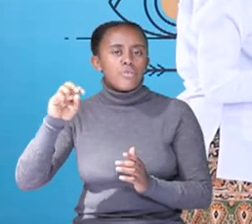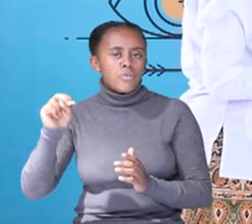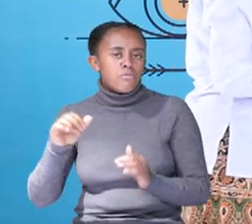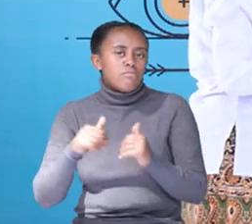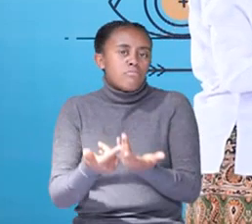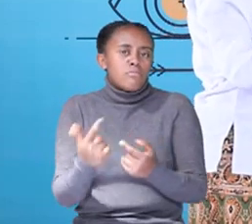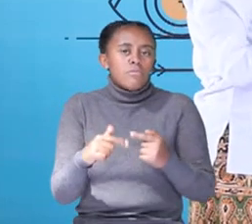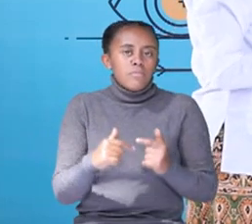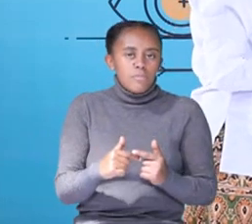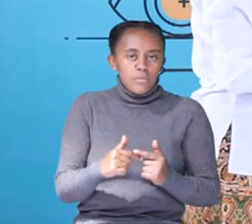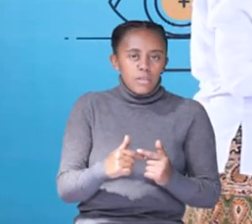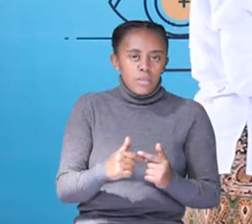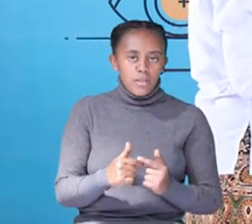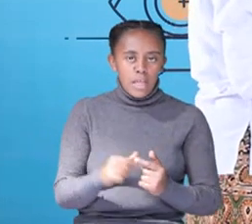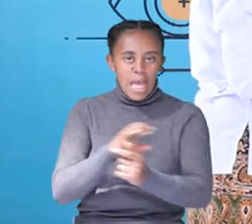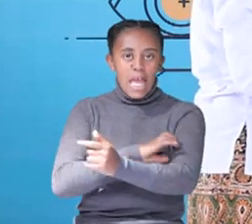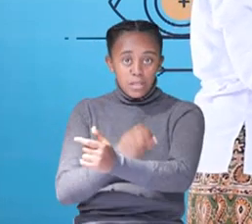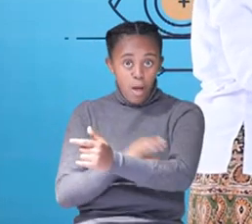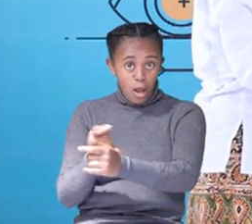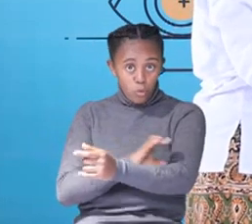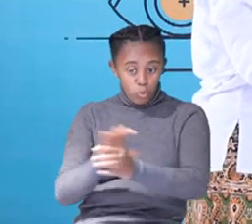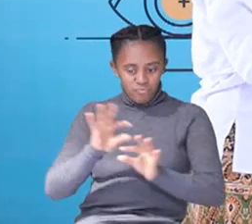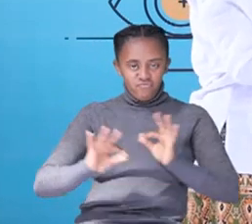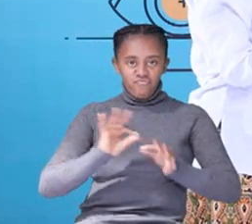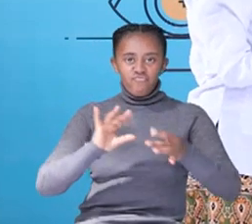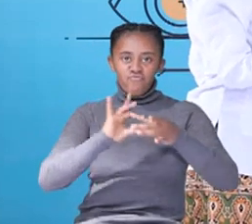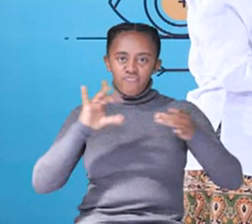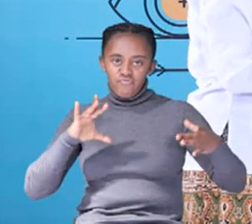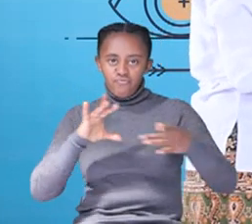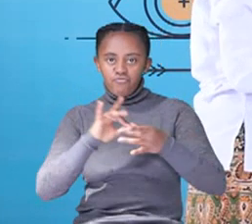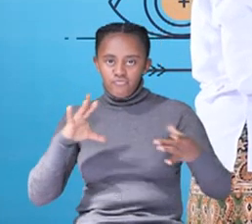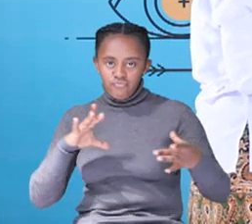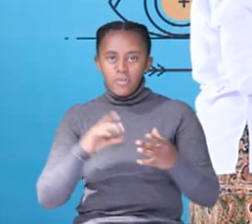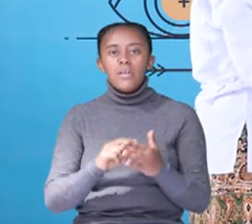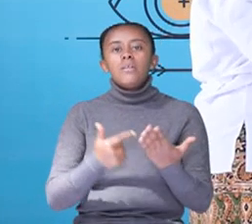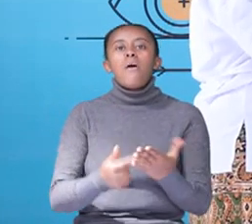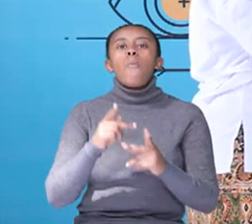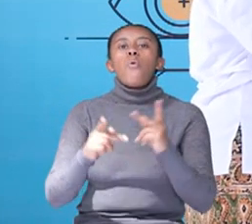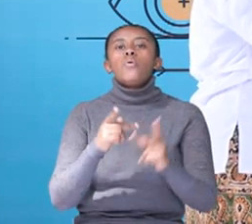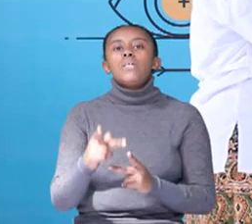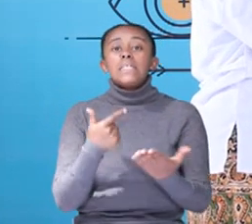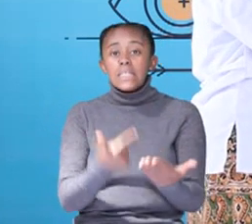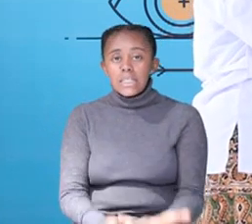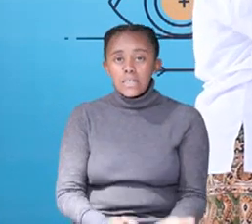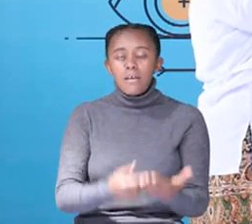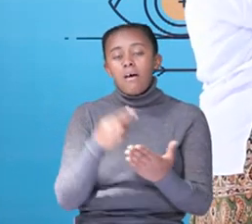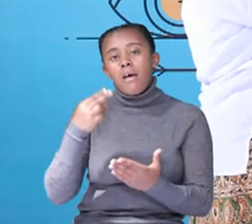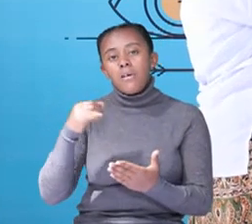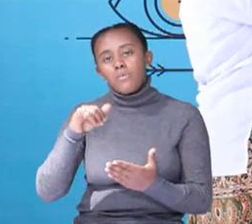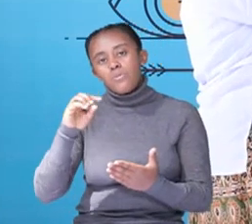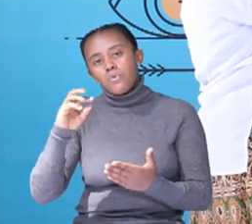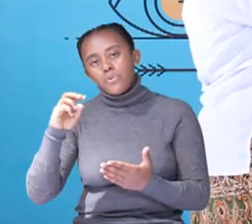hydrogens come from respiratory substrates when they break down in the process, and these